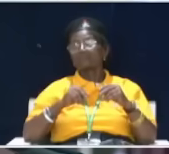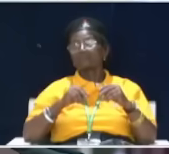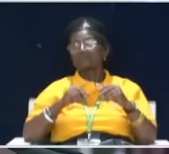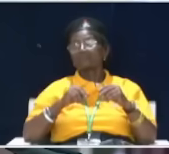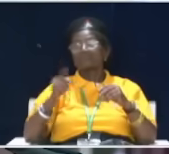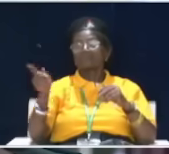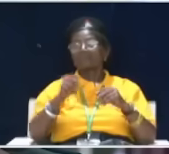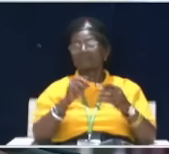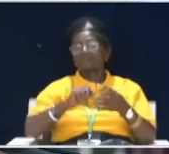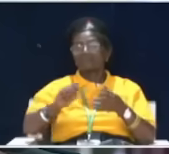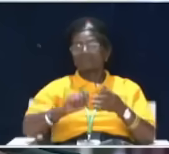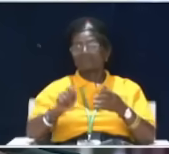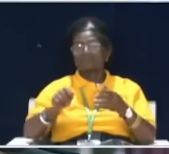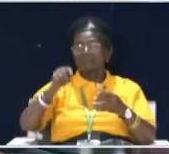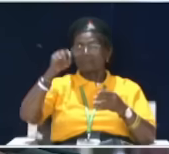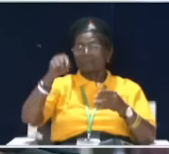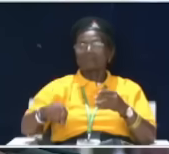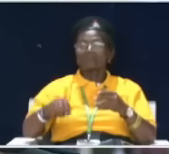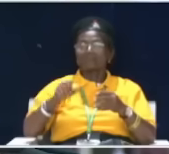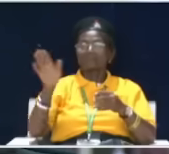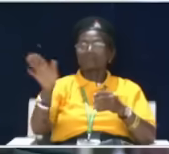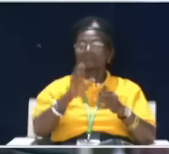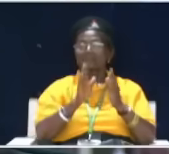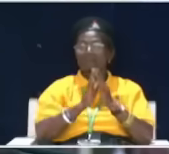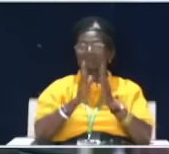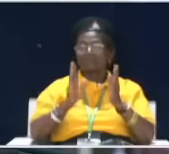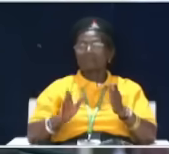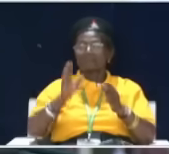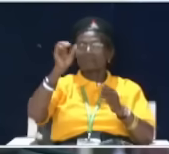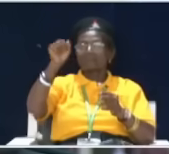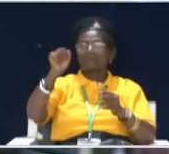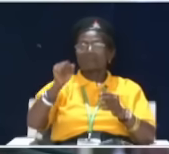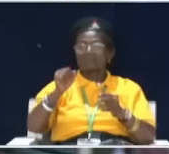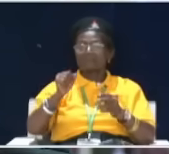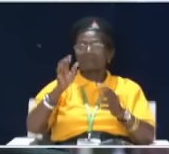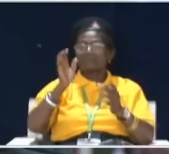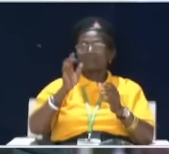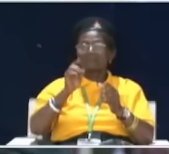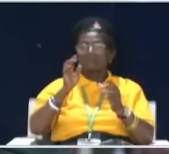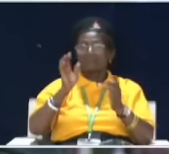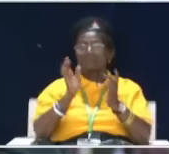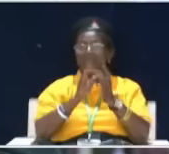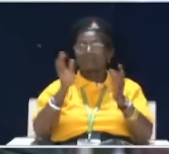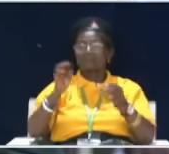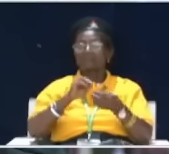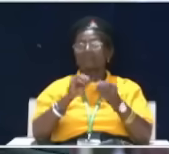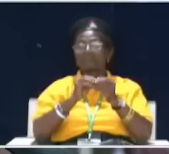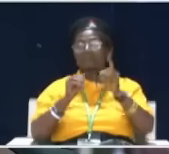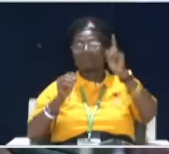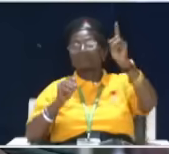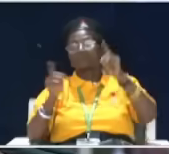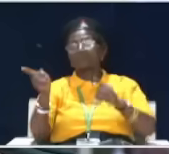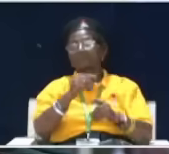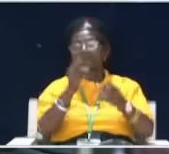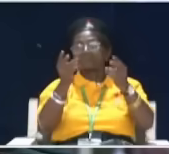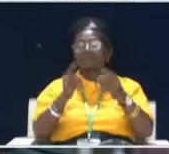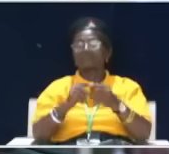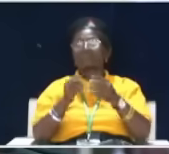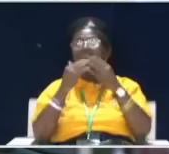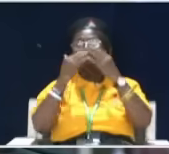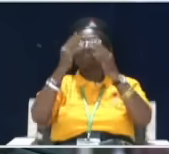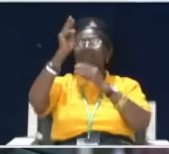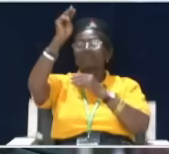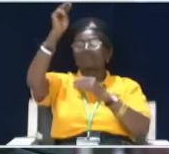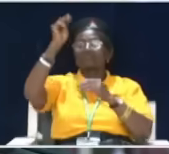down your prayer points. Number one, you want to thank him that